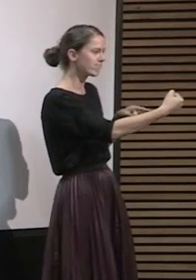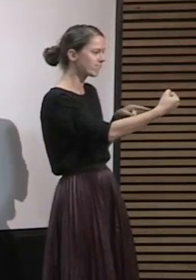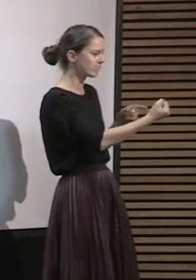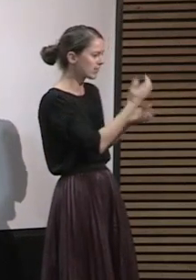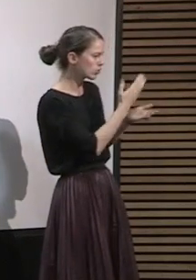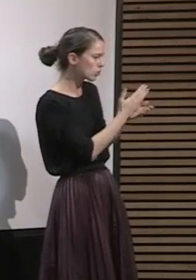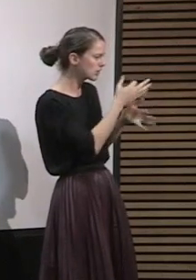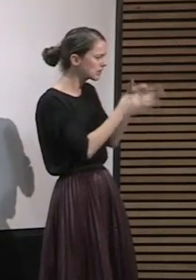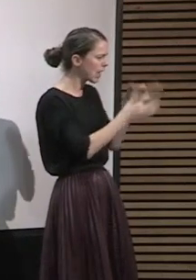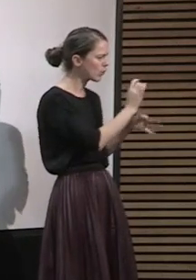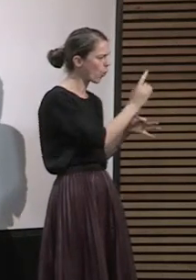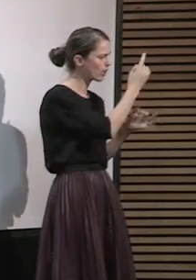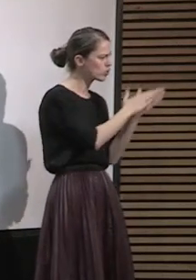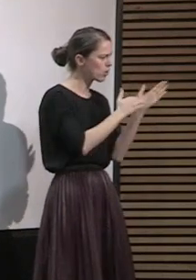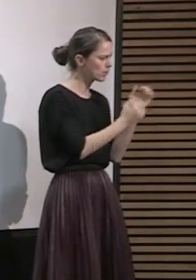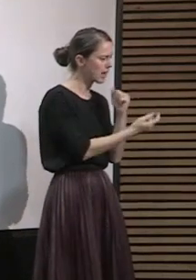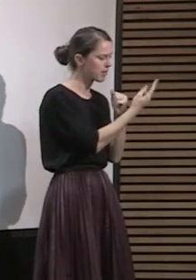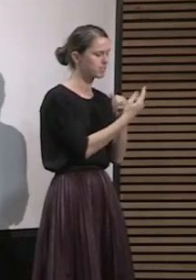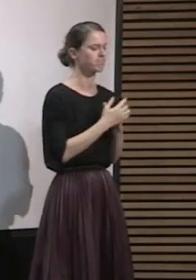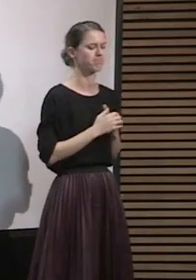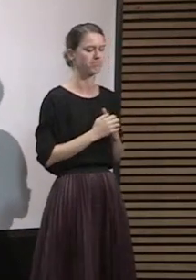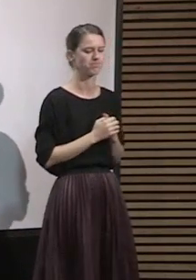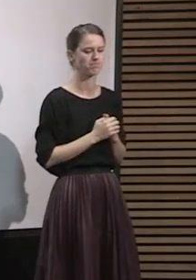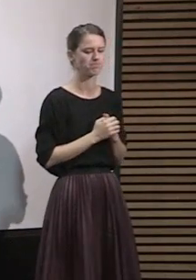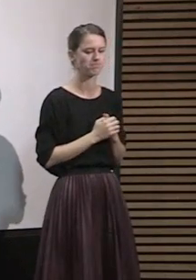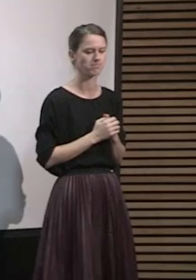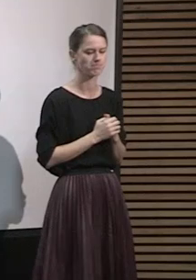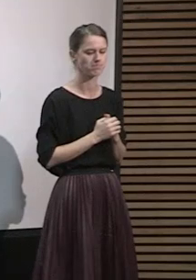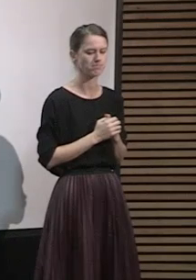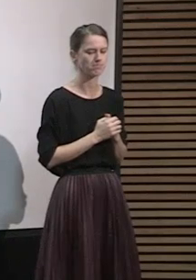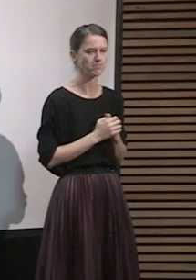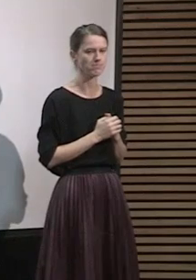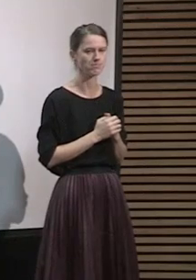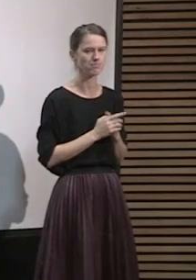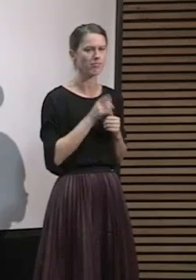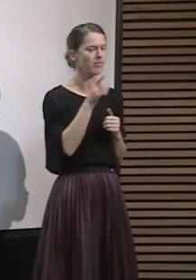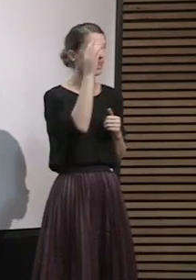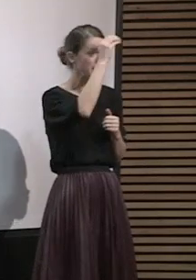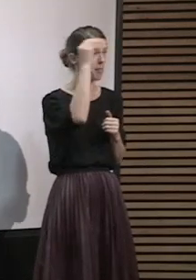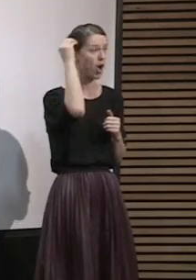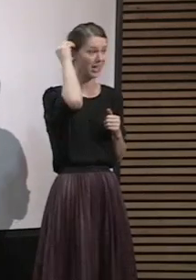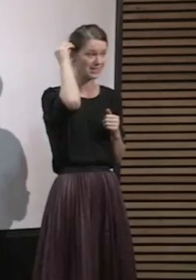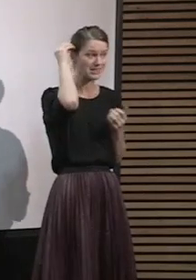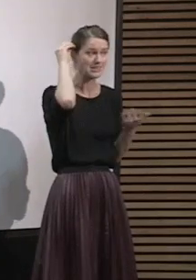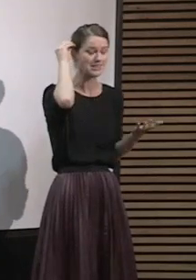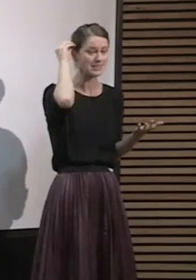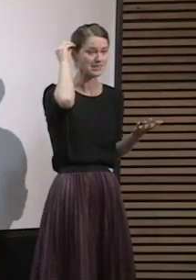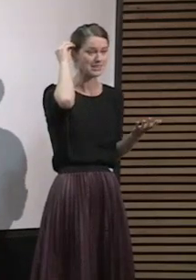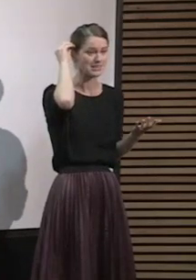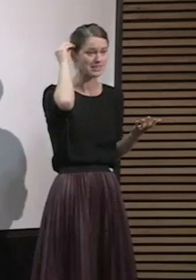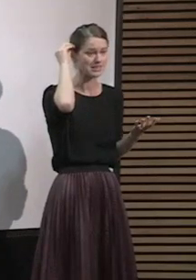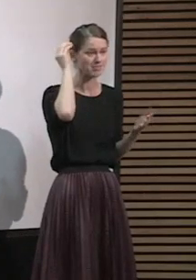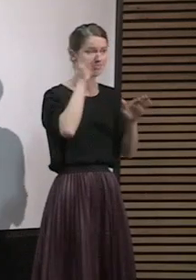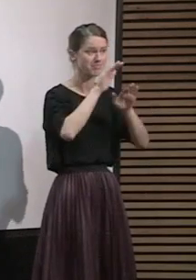happening for Auckland and the rest of New Zealand. One point I would make is that keep in mind, and I just add this for the benefit of the